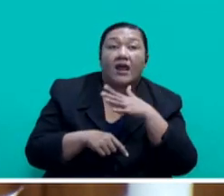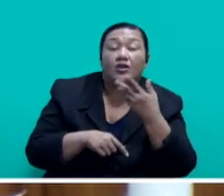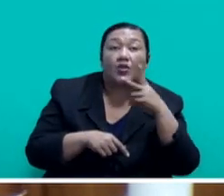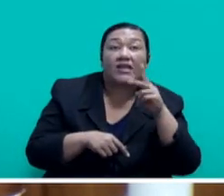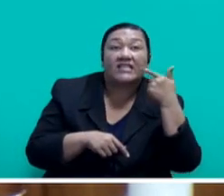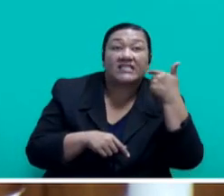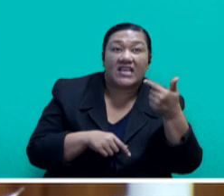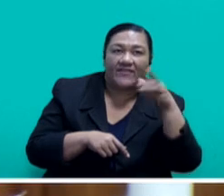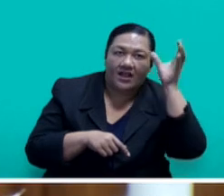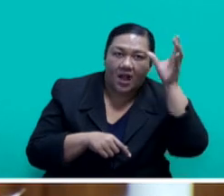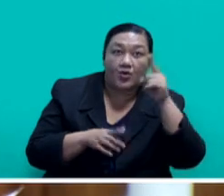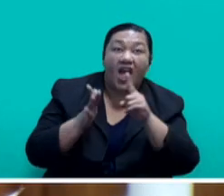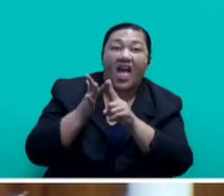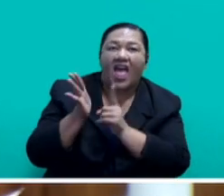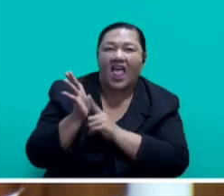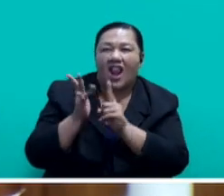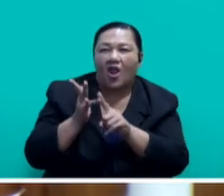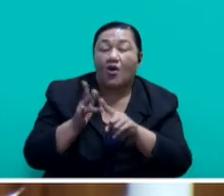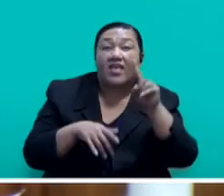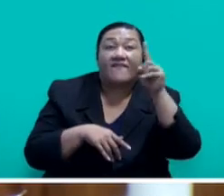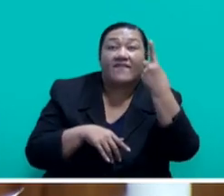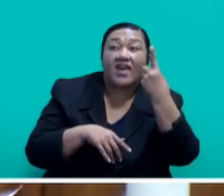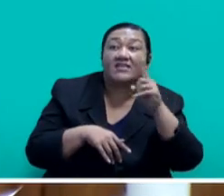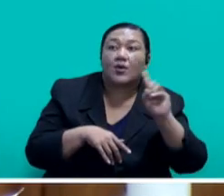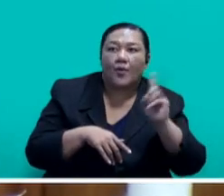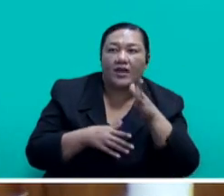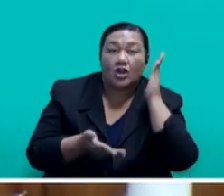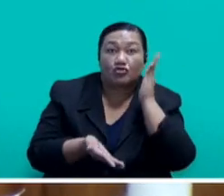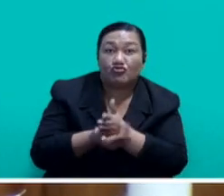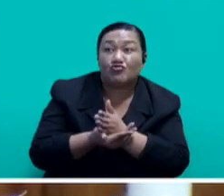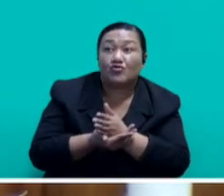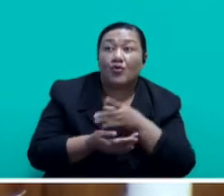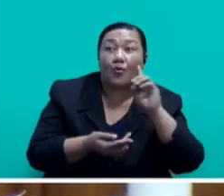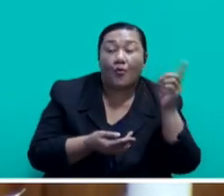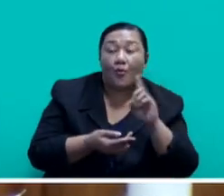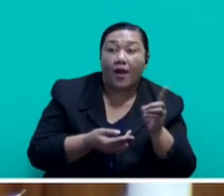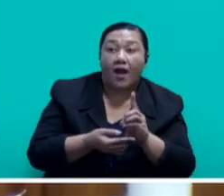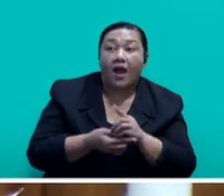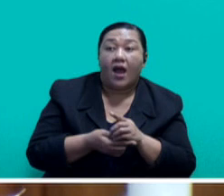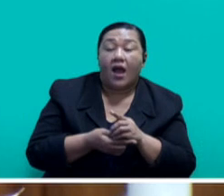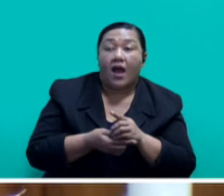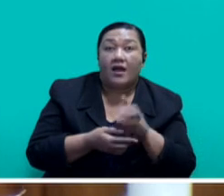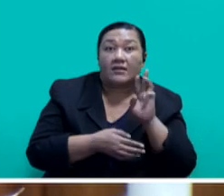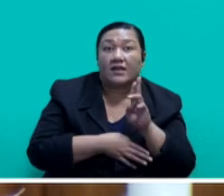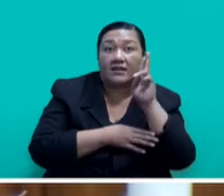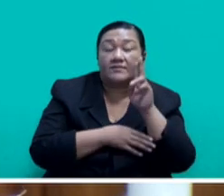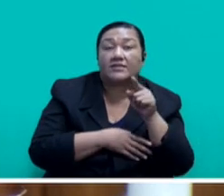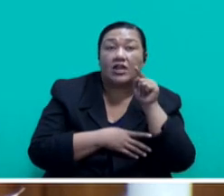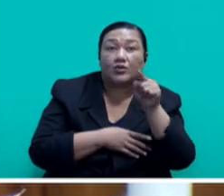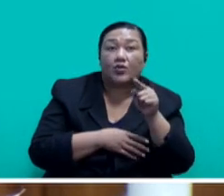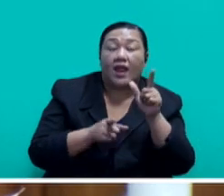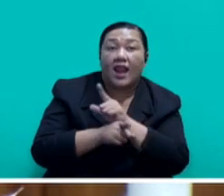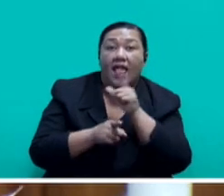Mr. Speaker, sir, the first truly tripartite delegation to the International Labour Conference